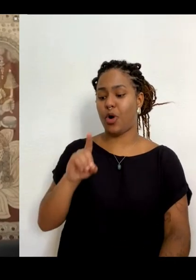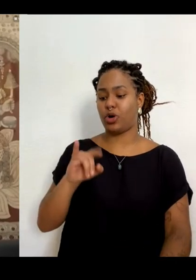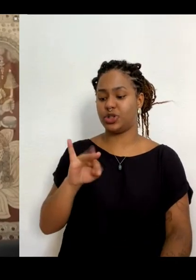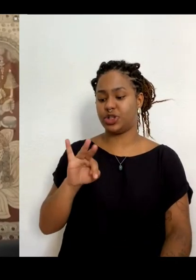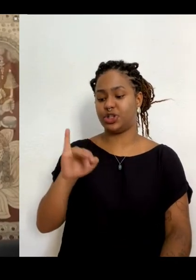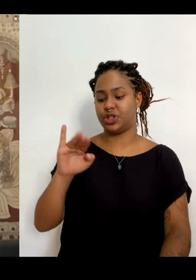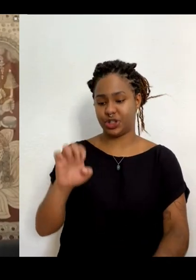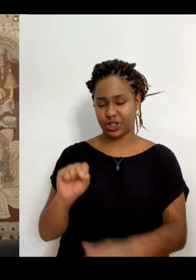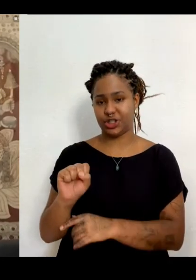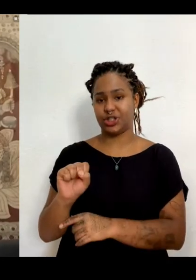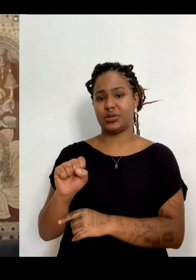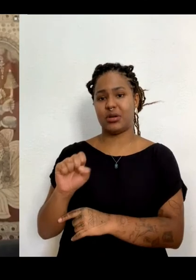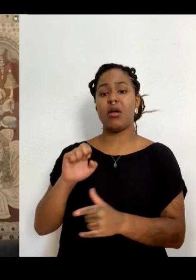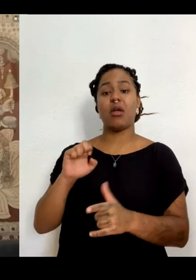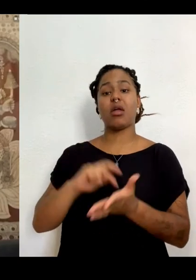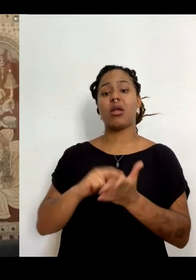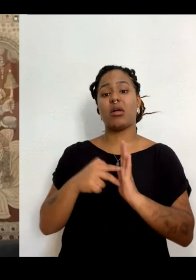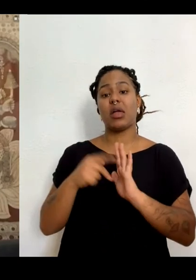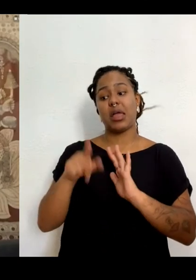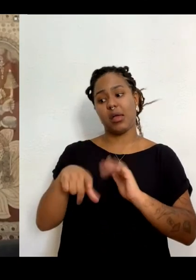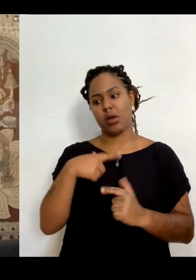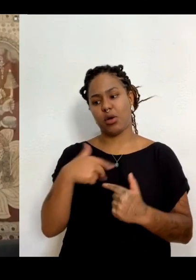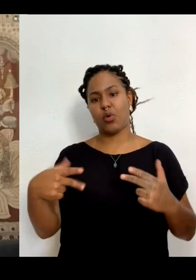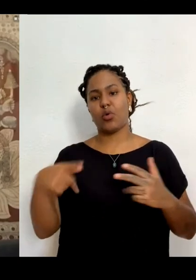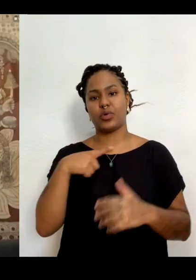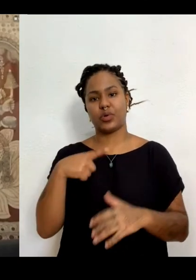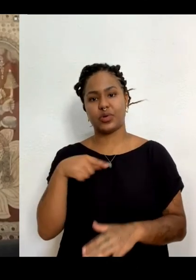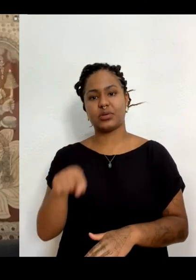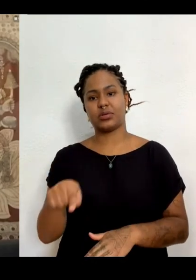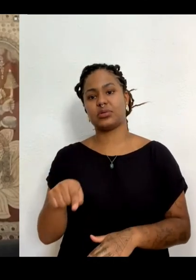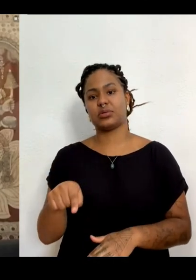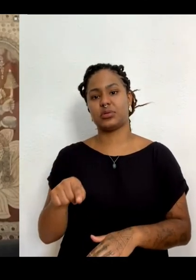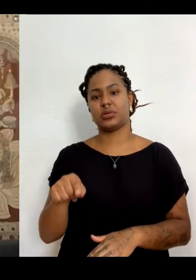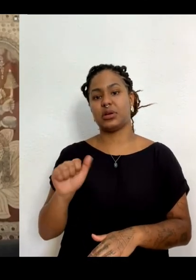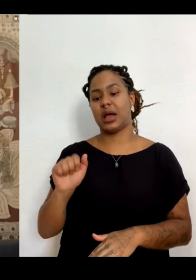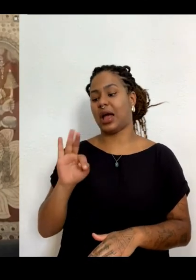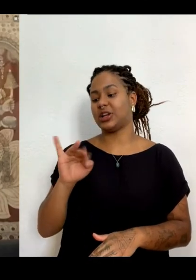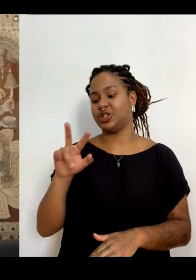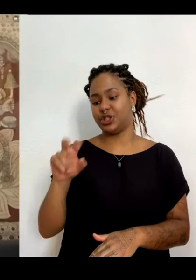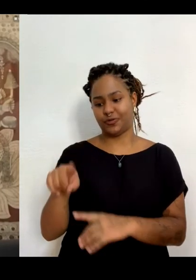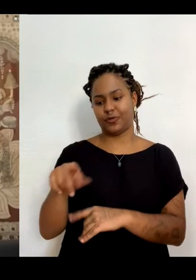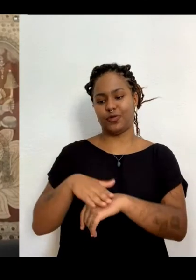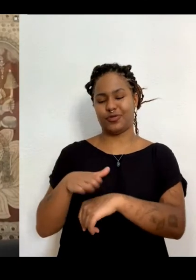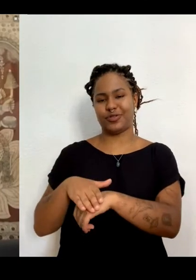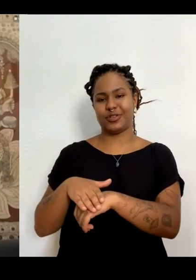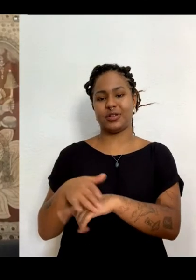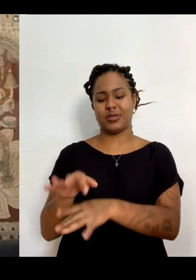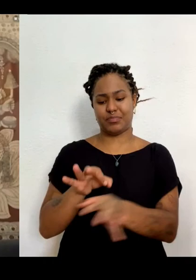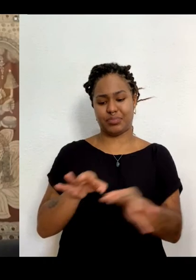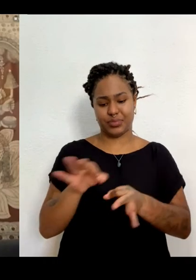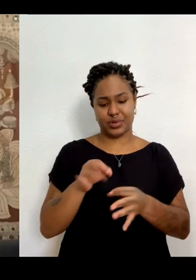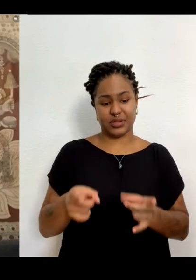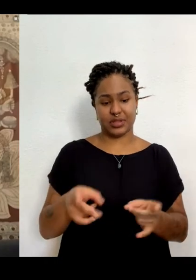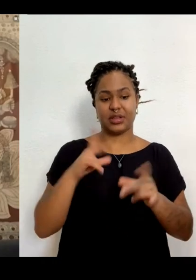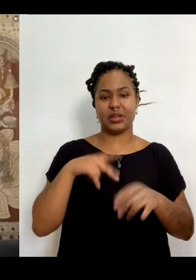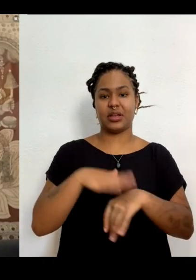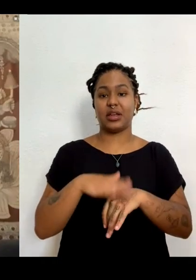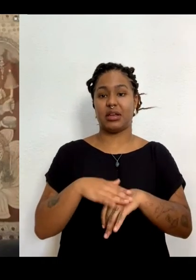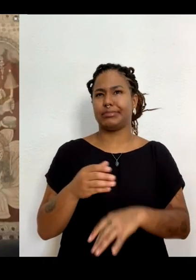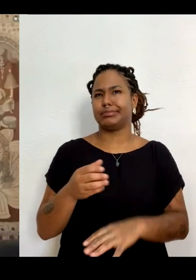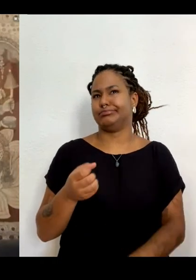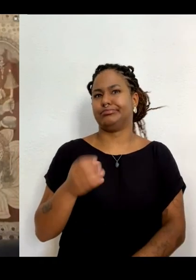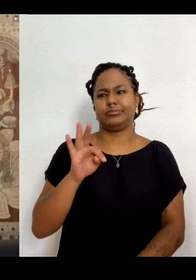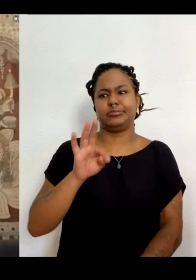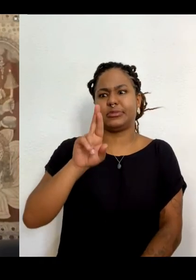four thousand trillion in a collapsing world you know it's total imagination but the point